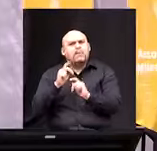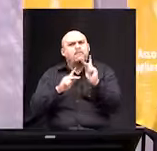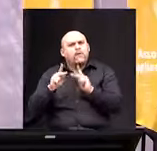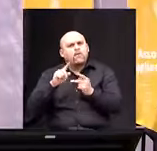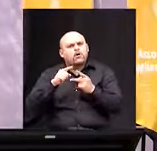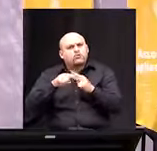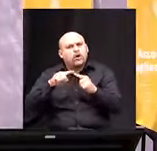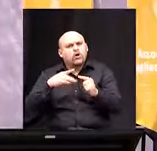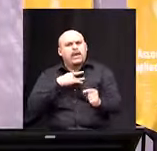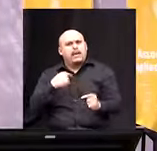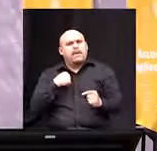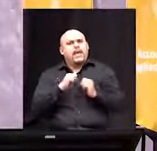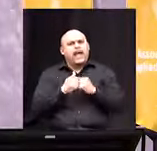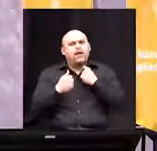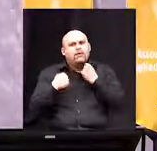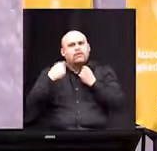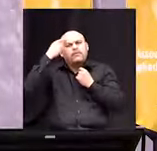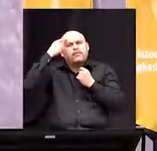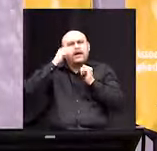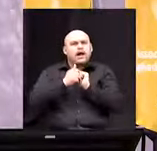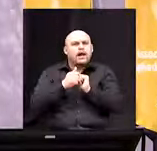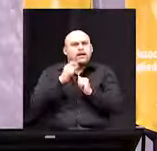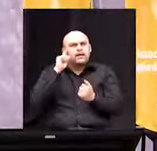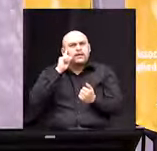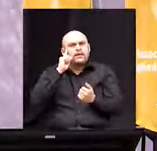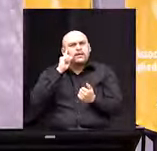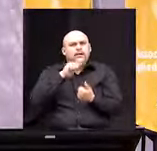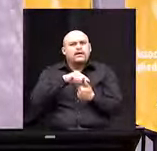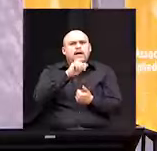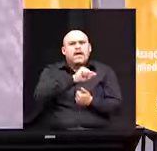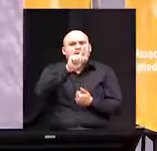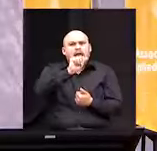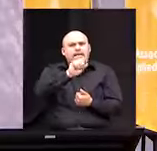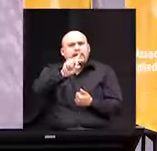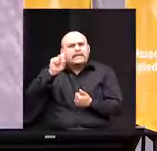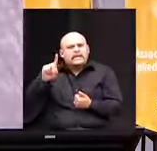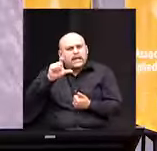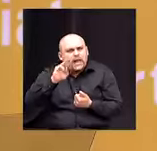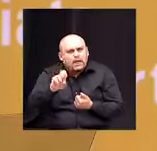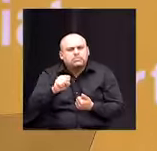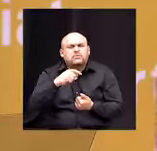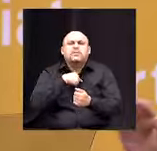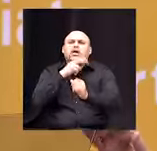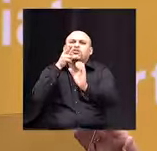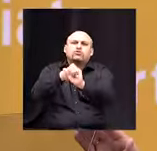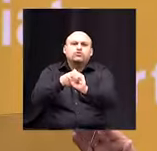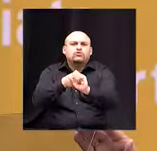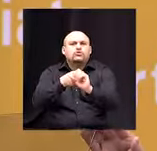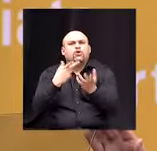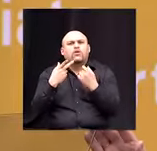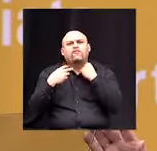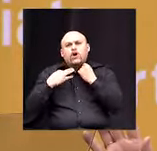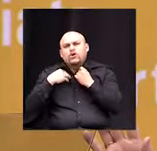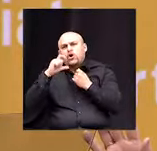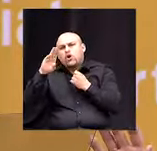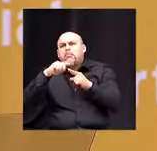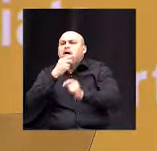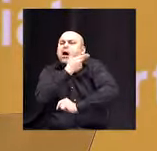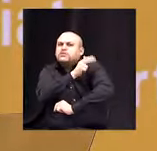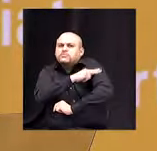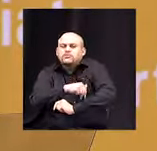me? I went ADD clubs. I joined the volunteer club at the